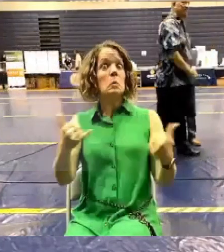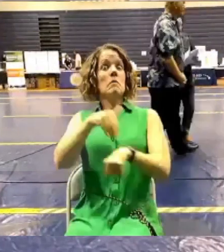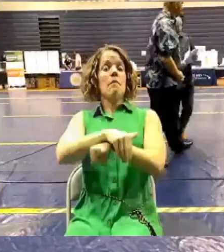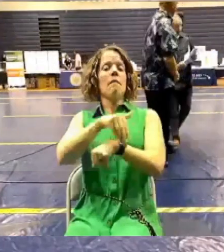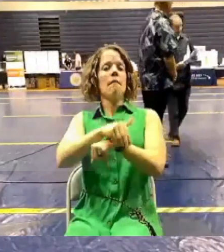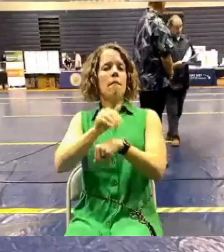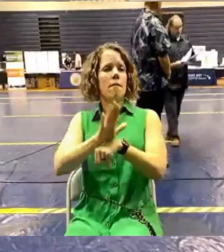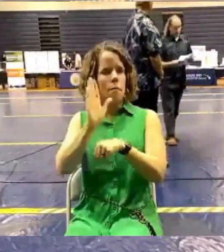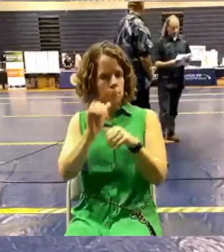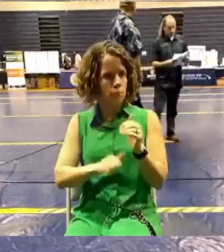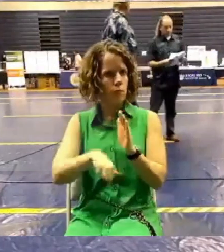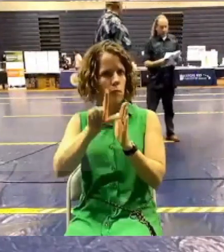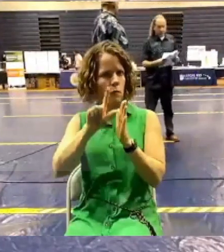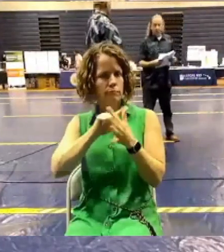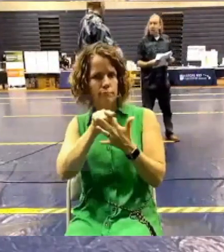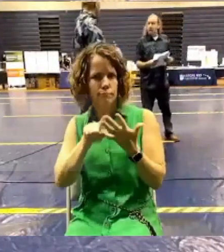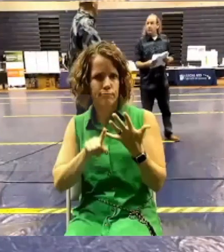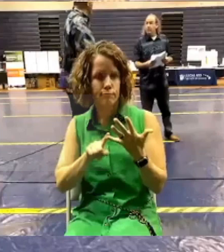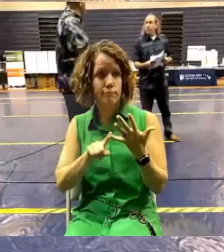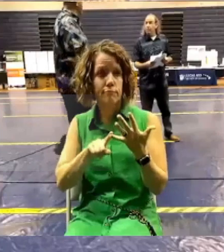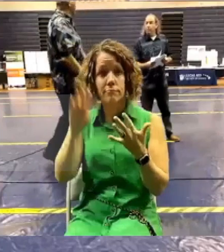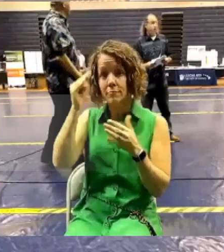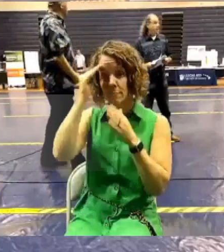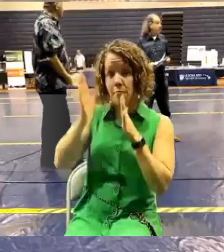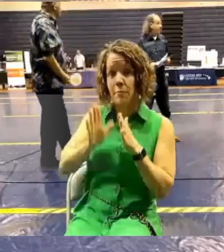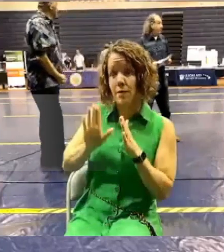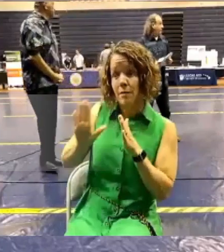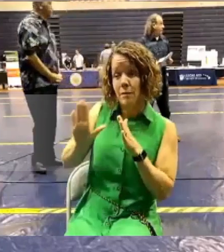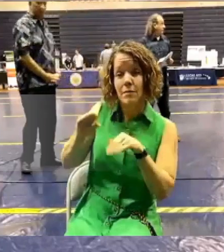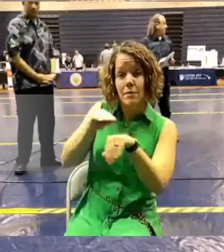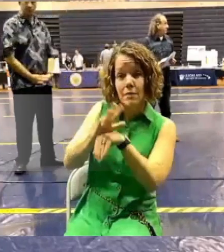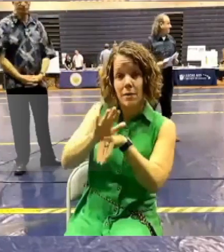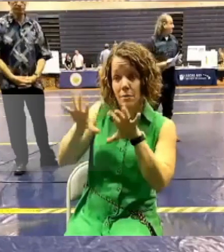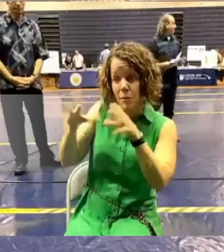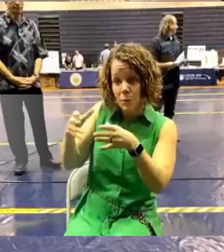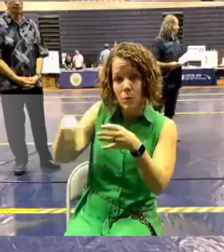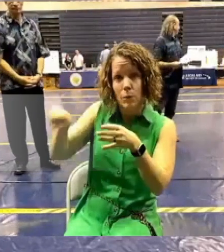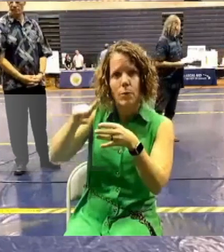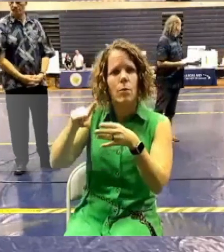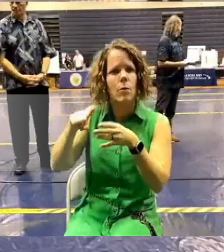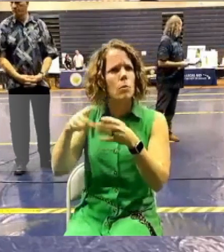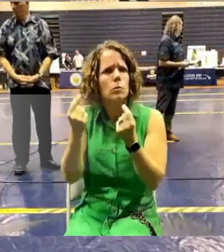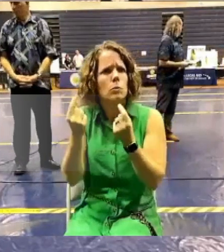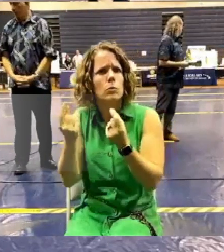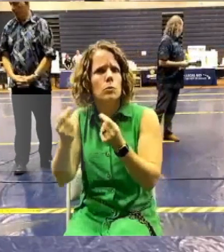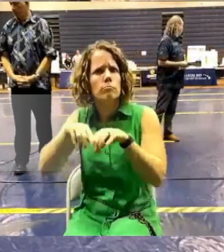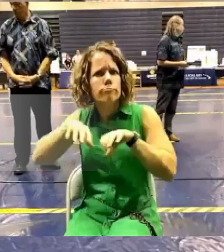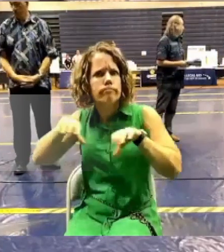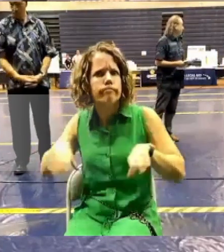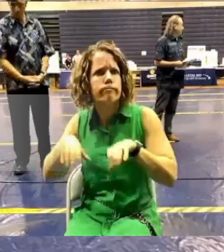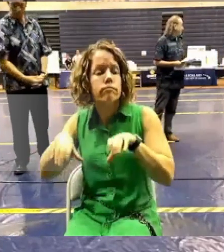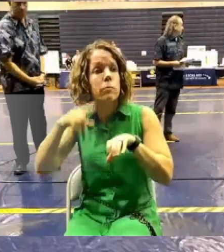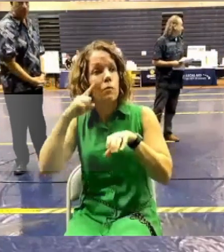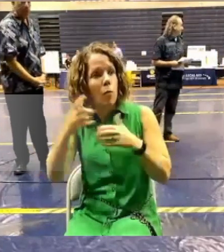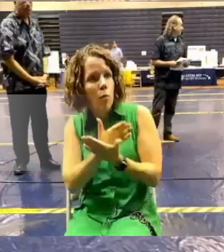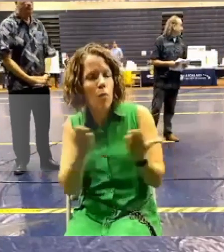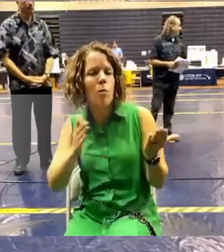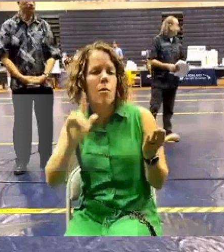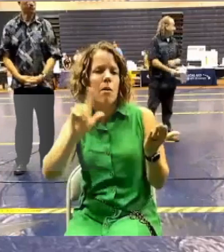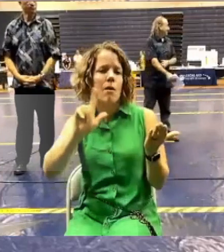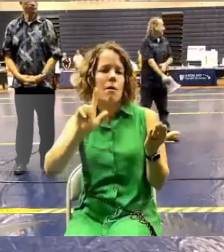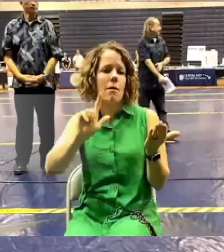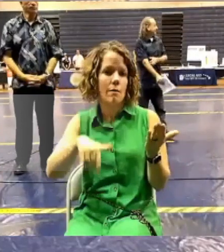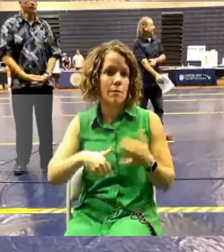this evening to share out some information with you and fabulous work they're doing. Outstanding, outstanding on behalf of the Lahaina